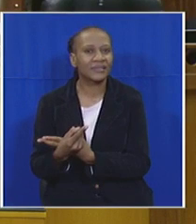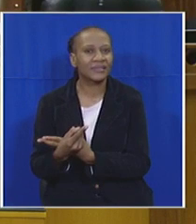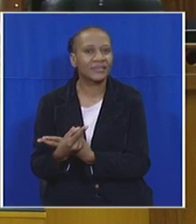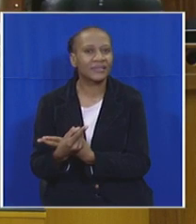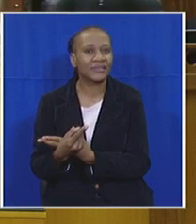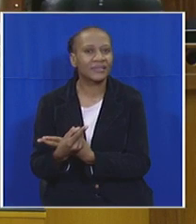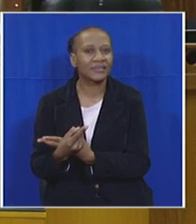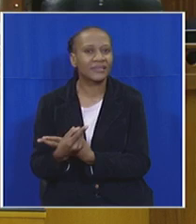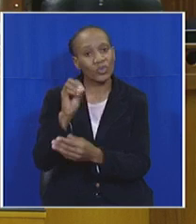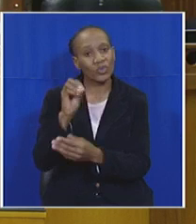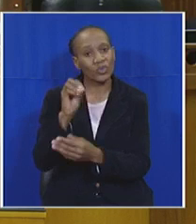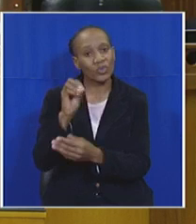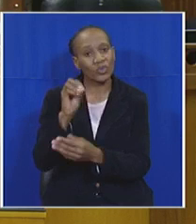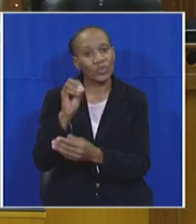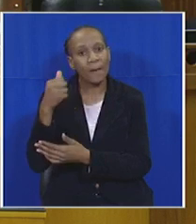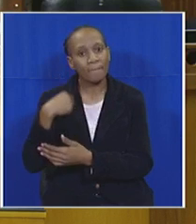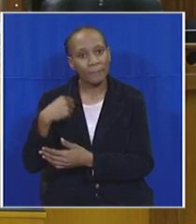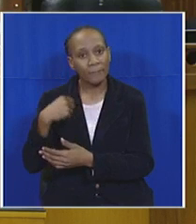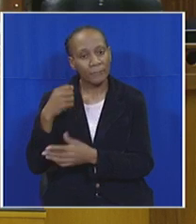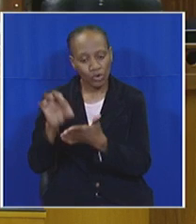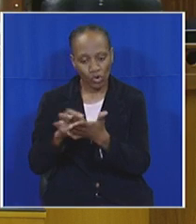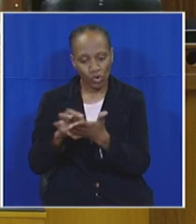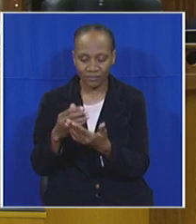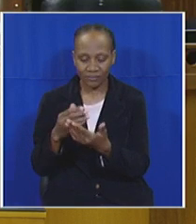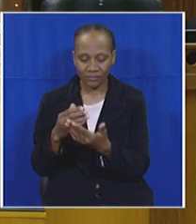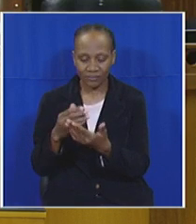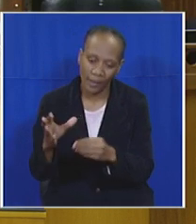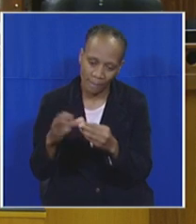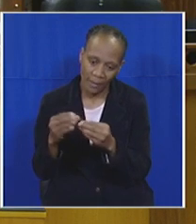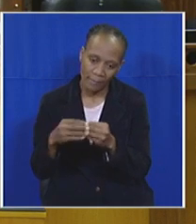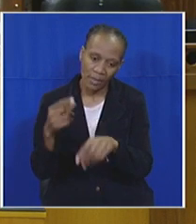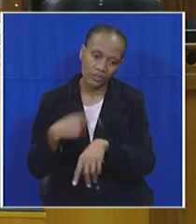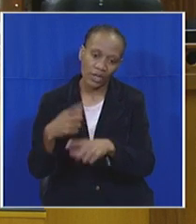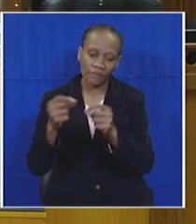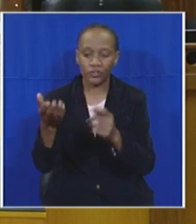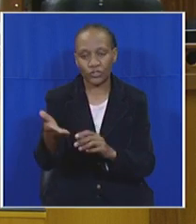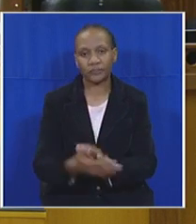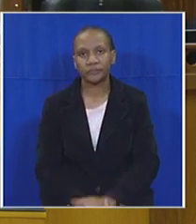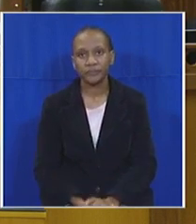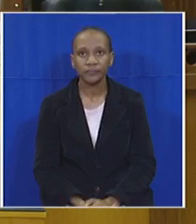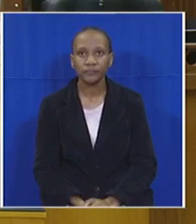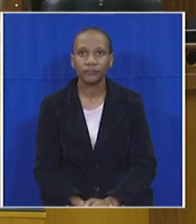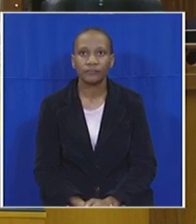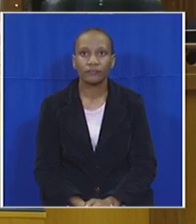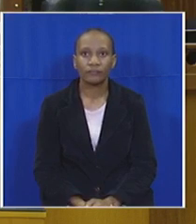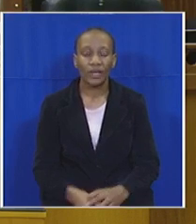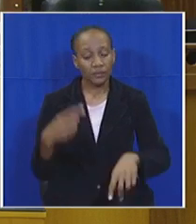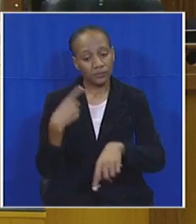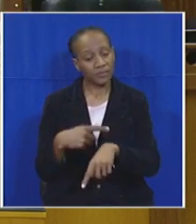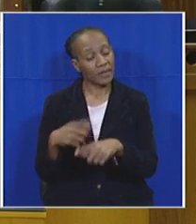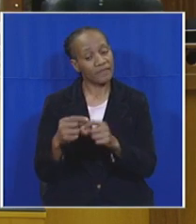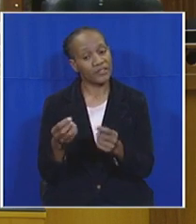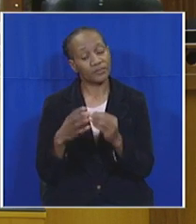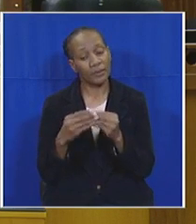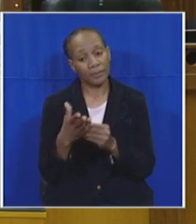the 2016 local government elections. Thank you. I challenge him to show leadership on the Mokgali City and Vuwani matters. Your time and I challenge expired. Him